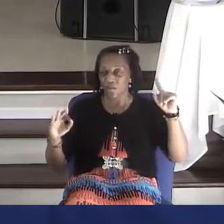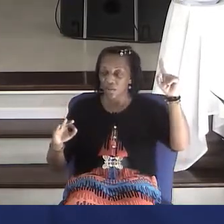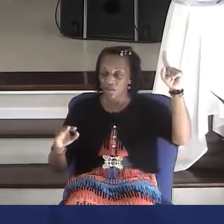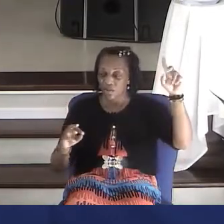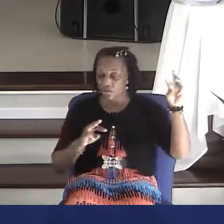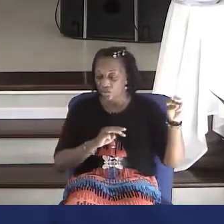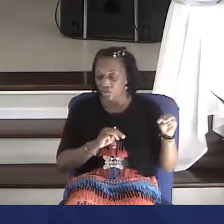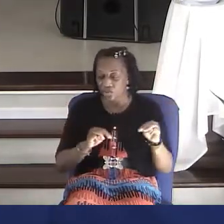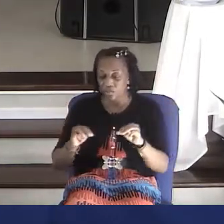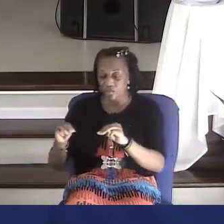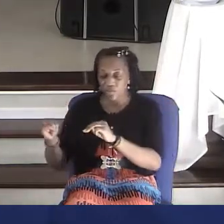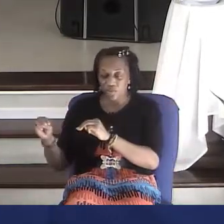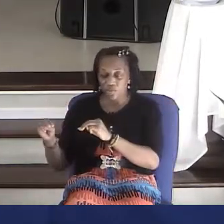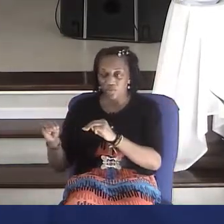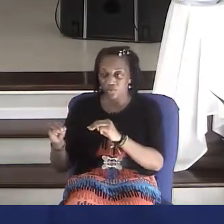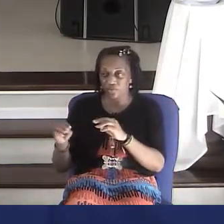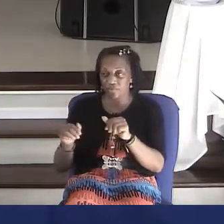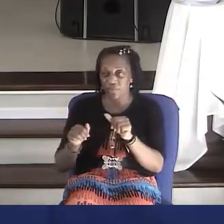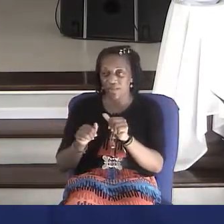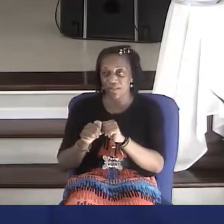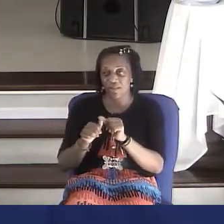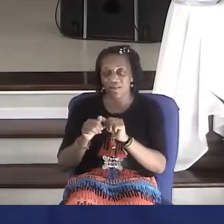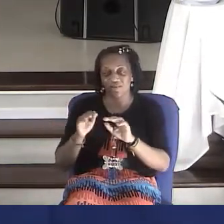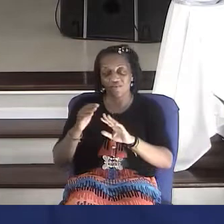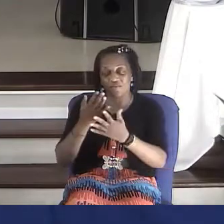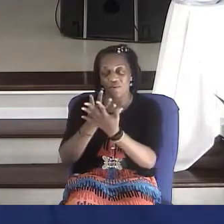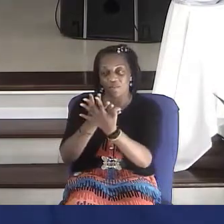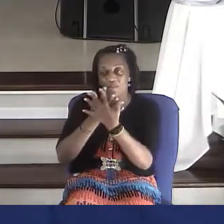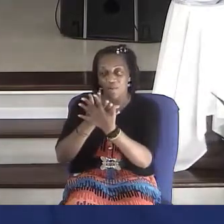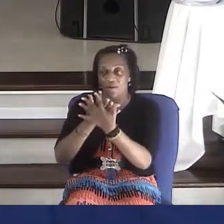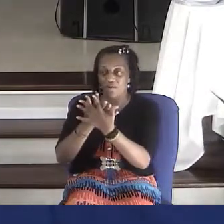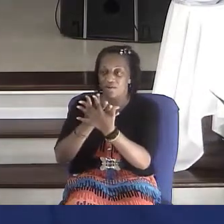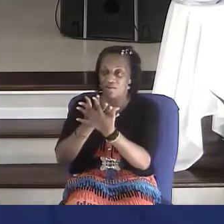You removed every barrier,